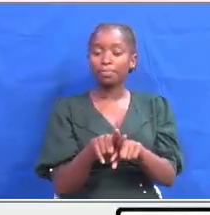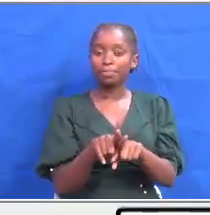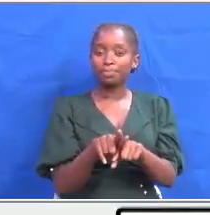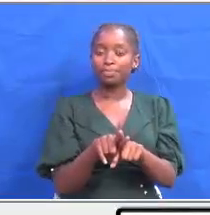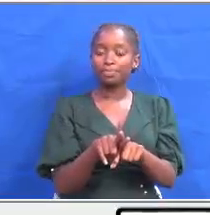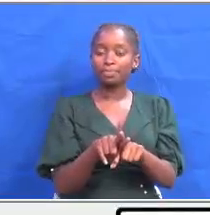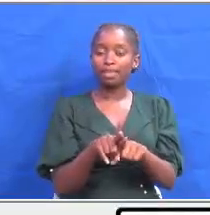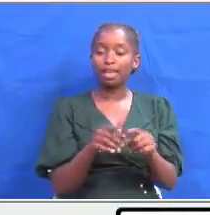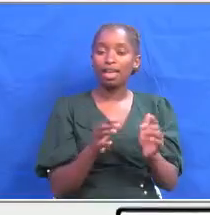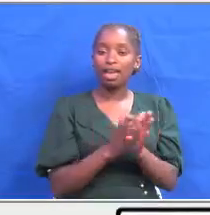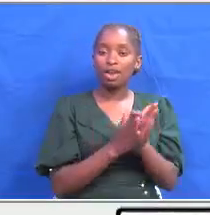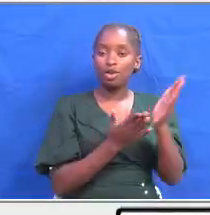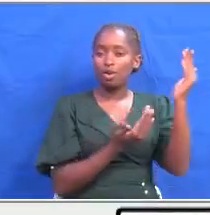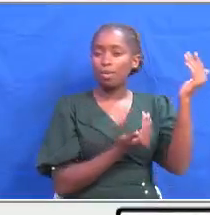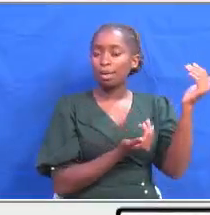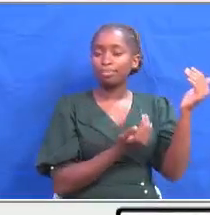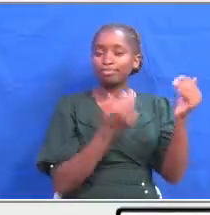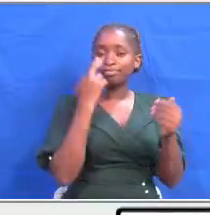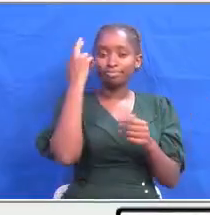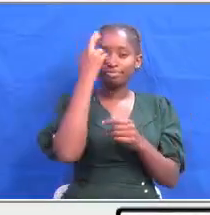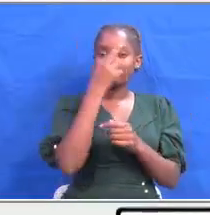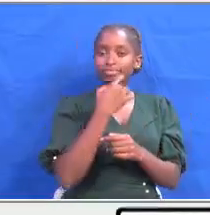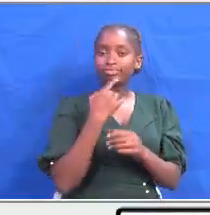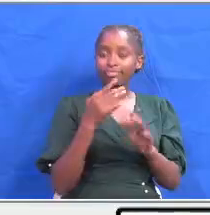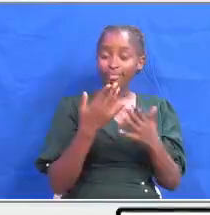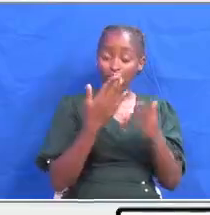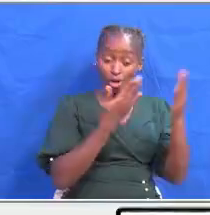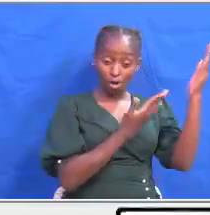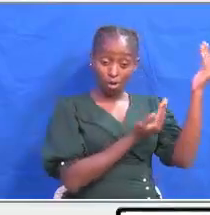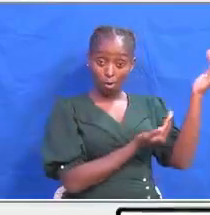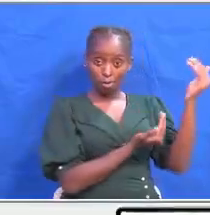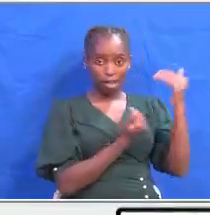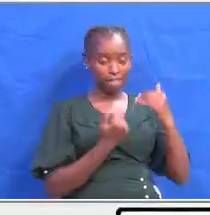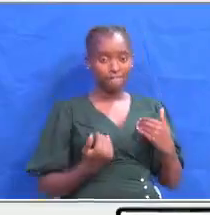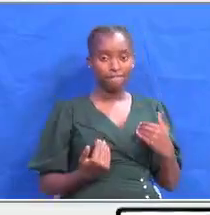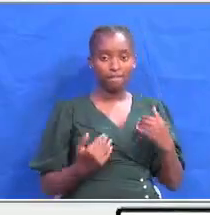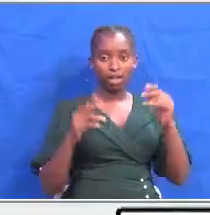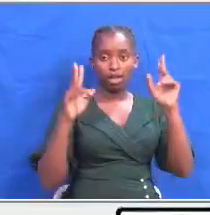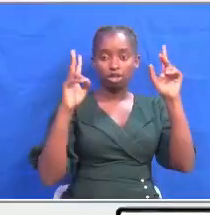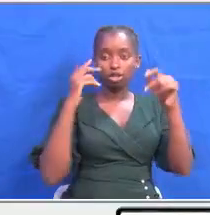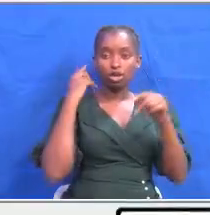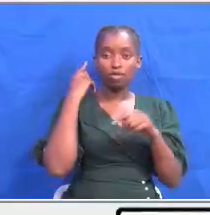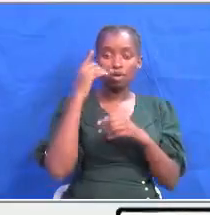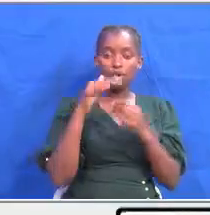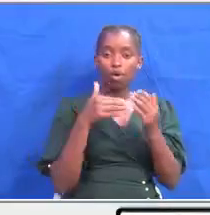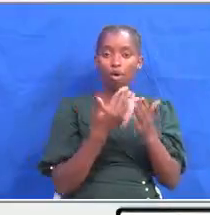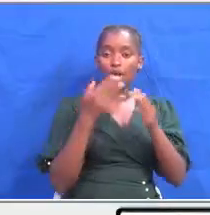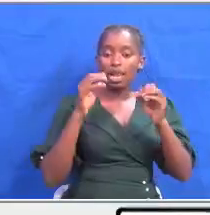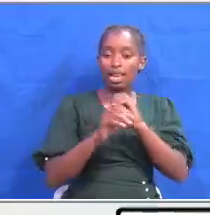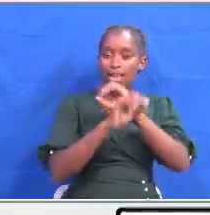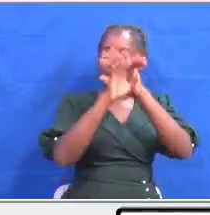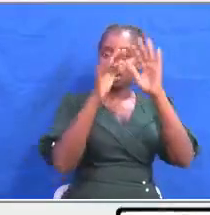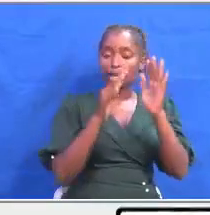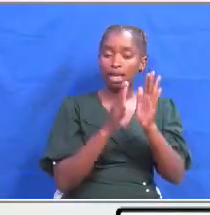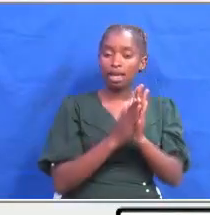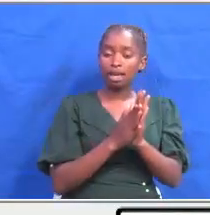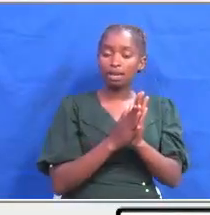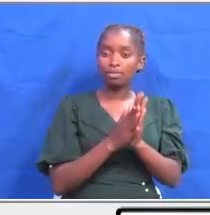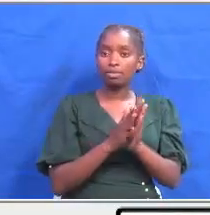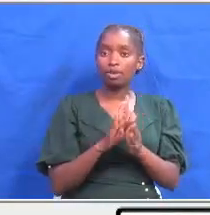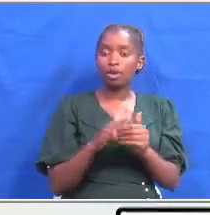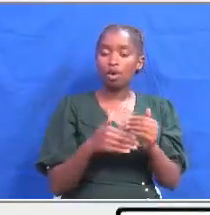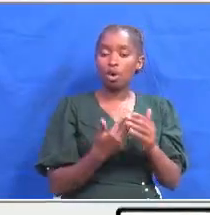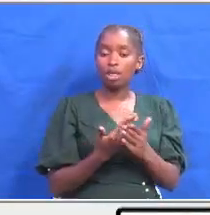and I'm hoping, that's what I was saying, I'm hoping you have issues of outspans very clear, issues of Olive Gardens very